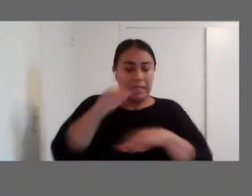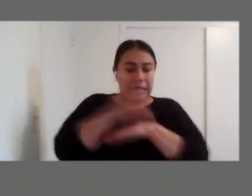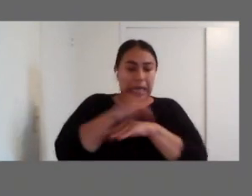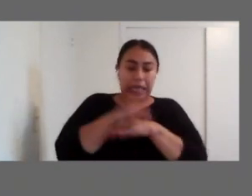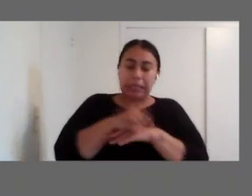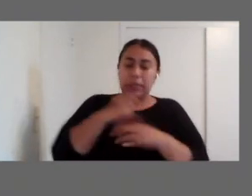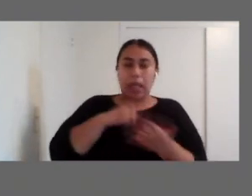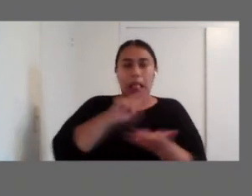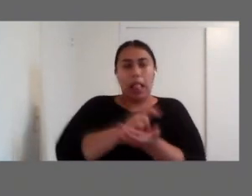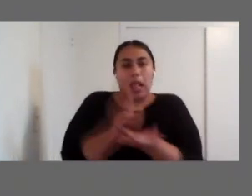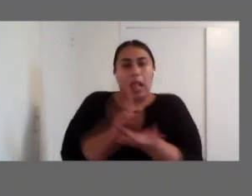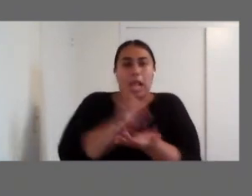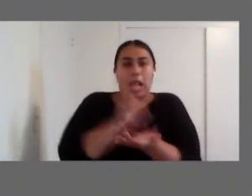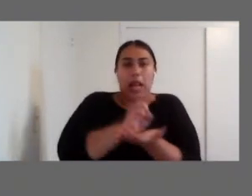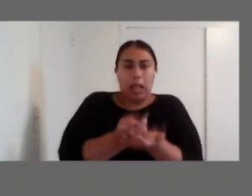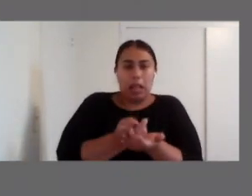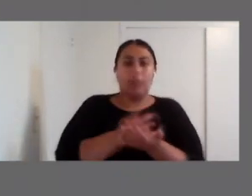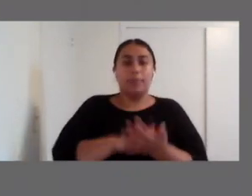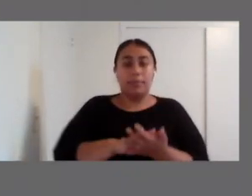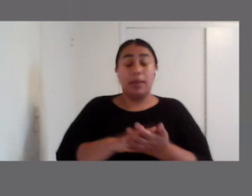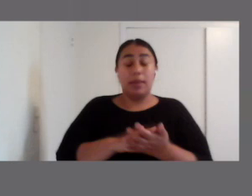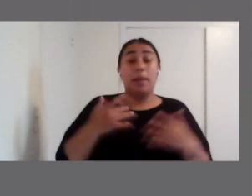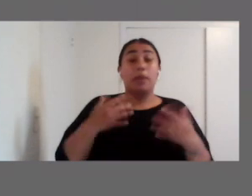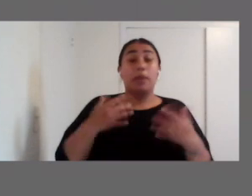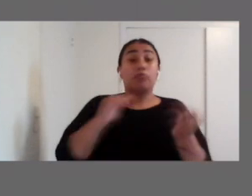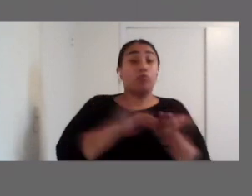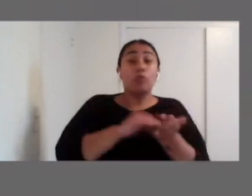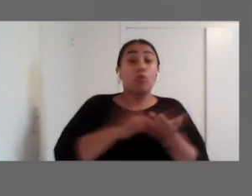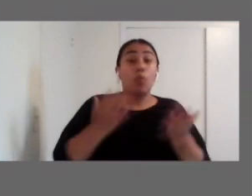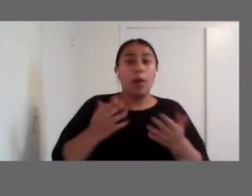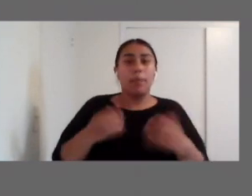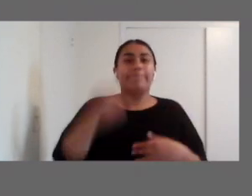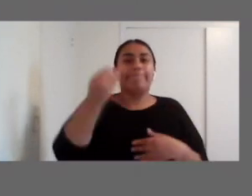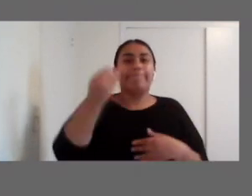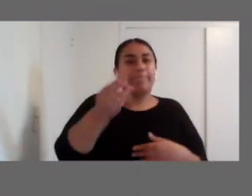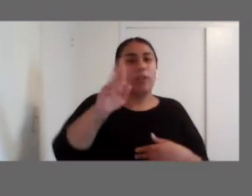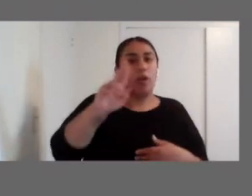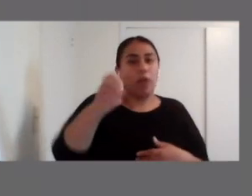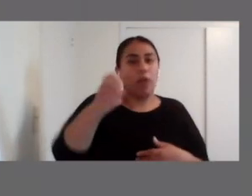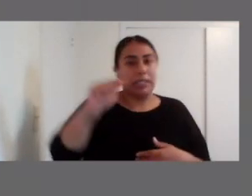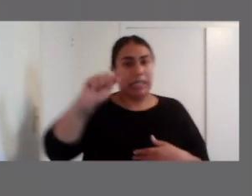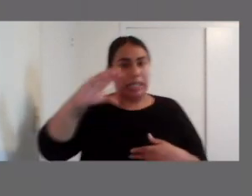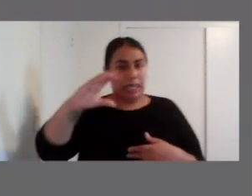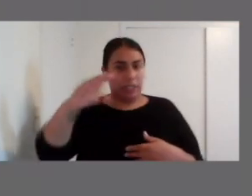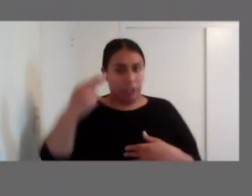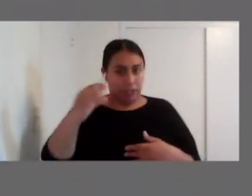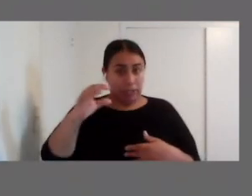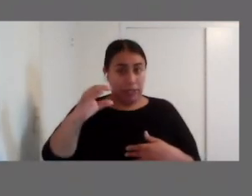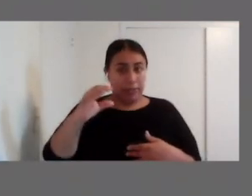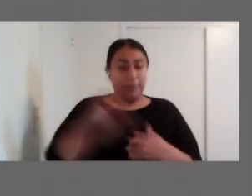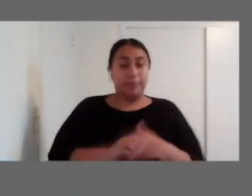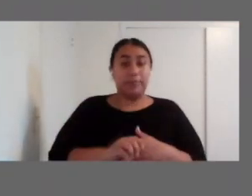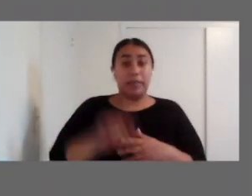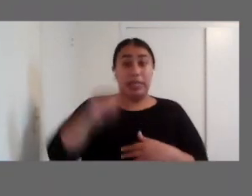body, and this is, again, just a better understanding of them. The brain, the central nervous system, has both CB1